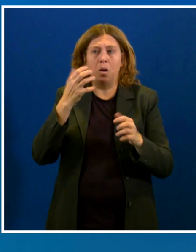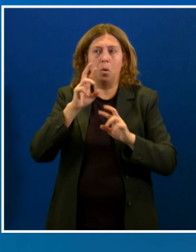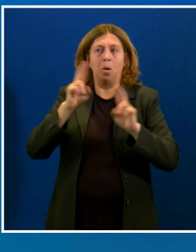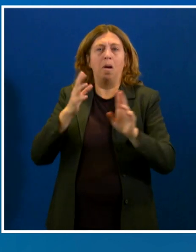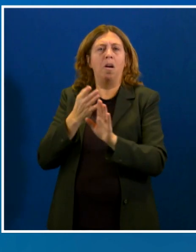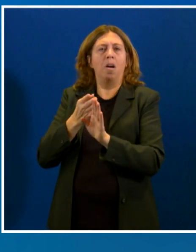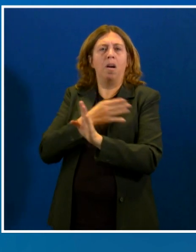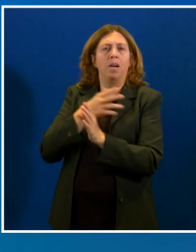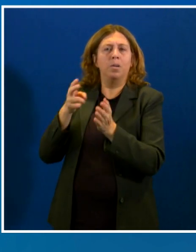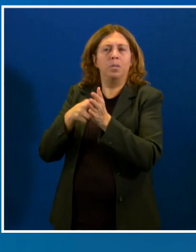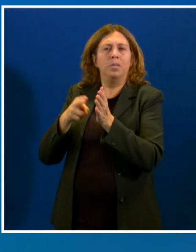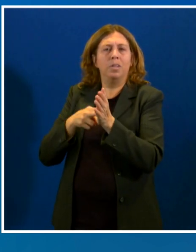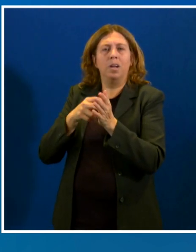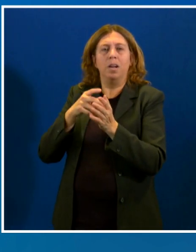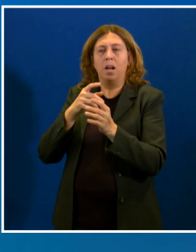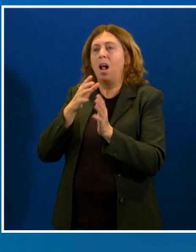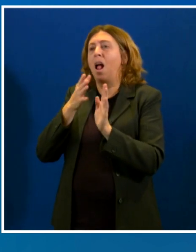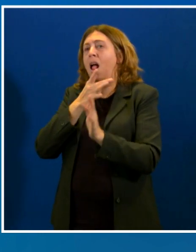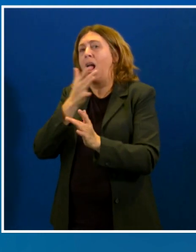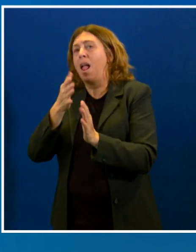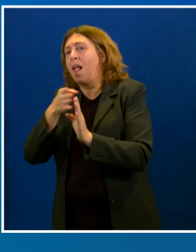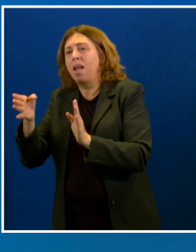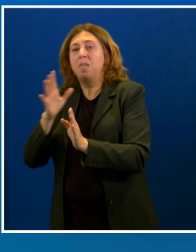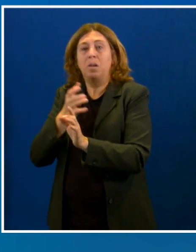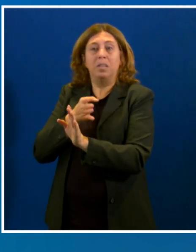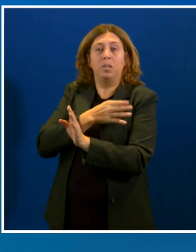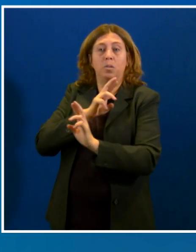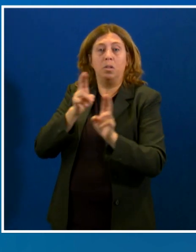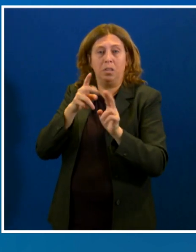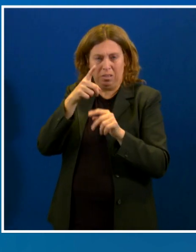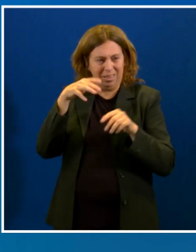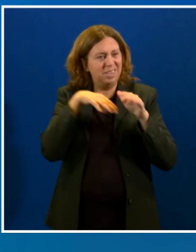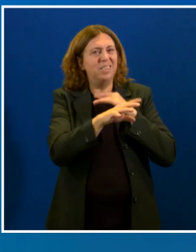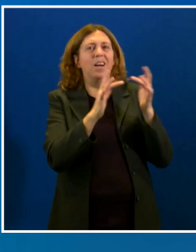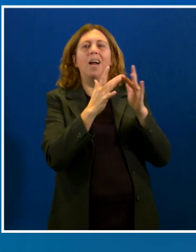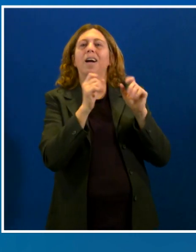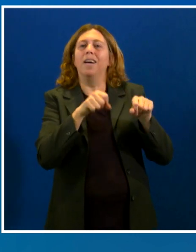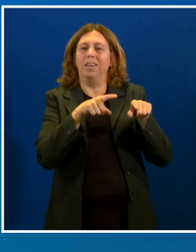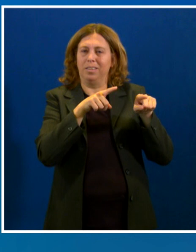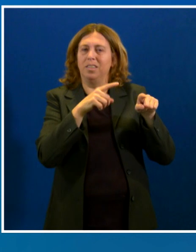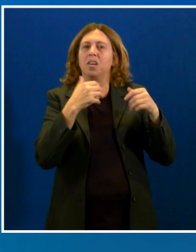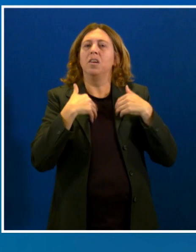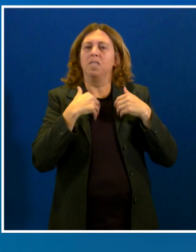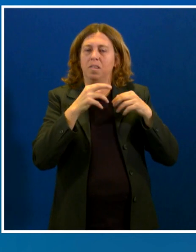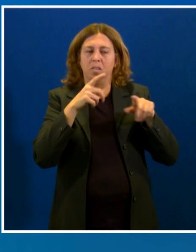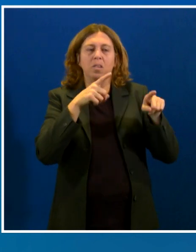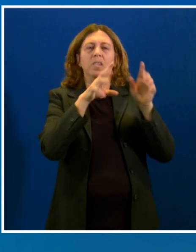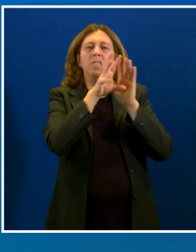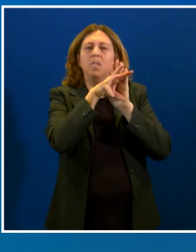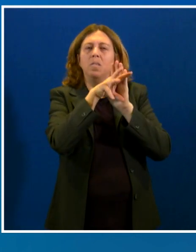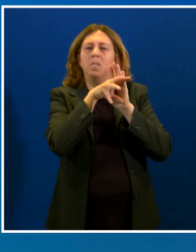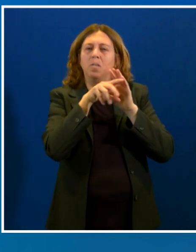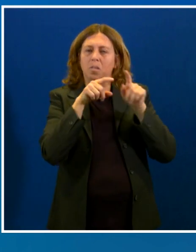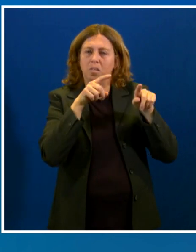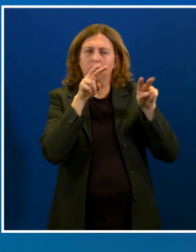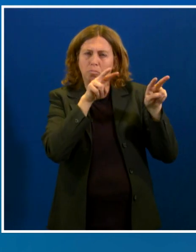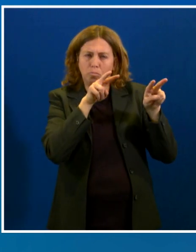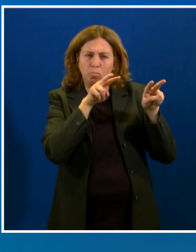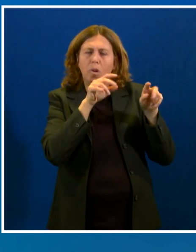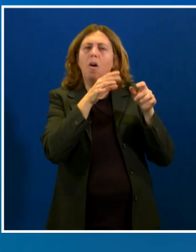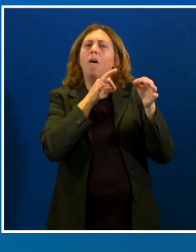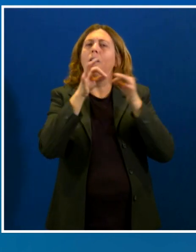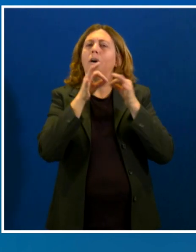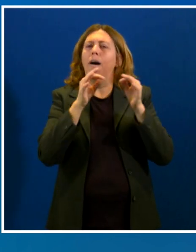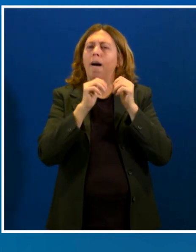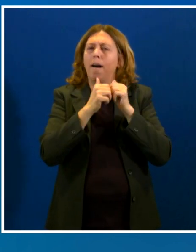time. And while you're on that registration site, watch the video so you can see what it is that you'll be doing.